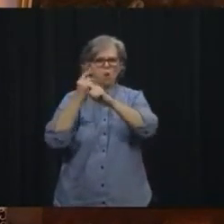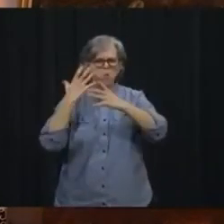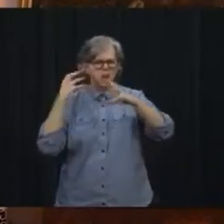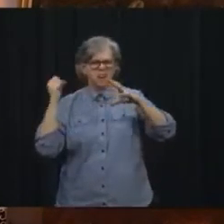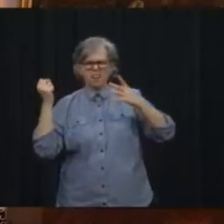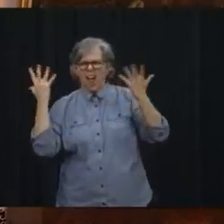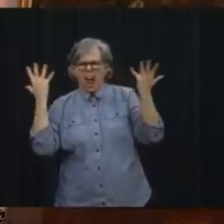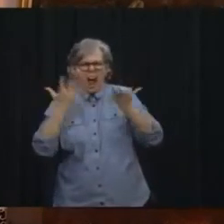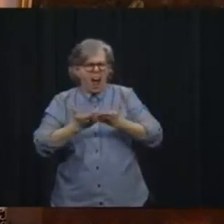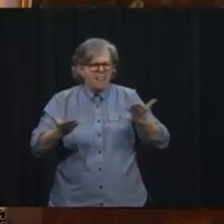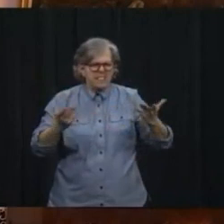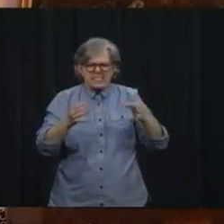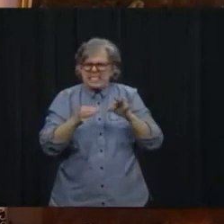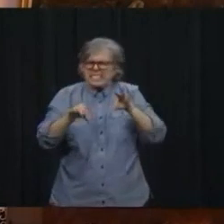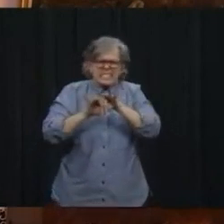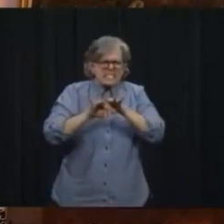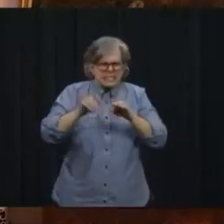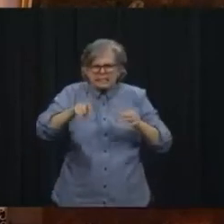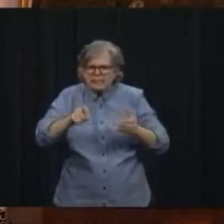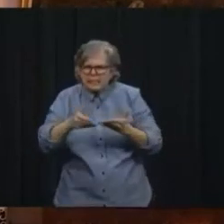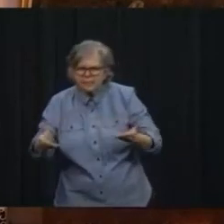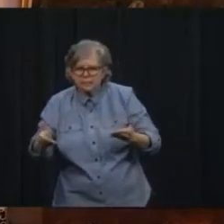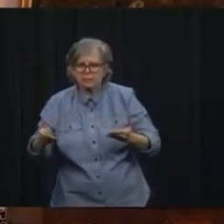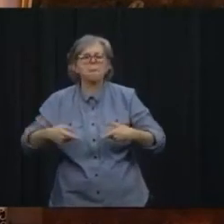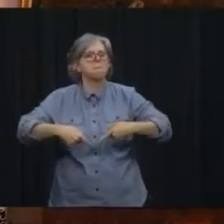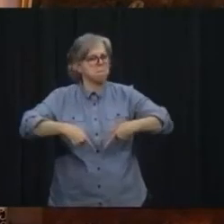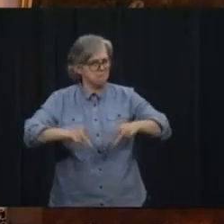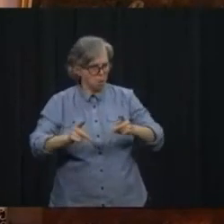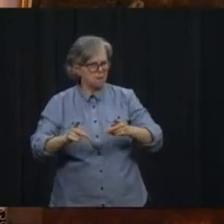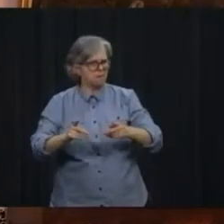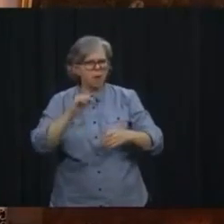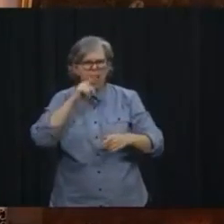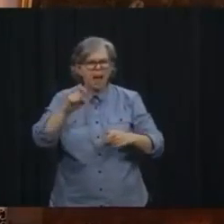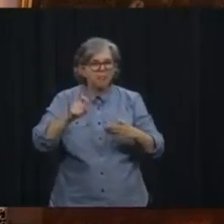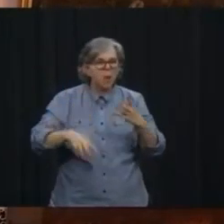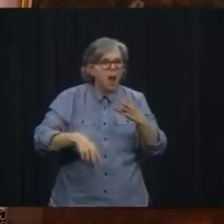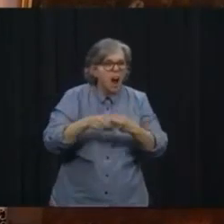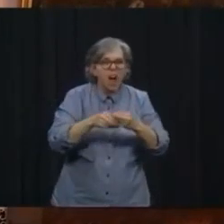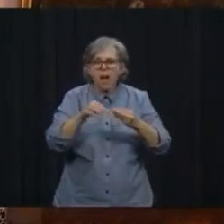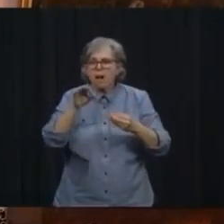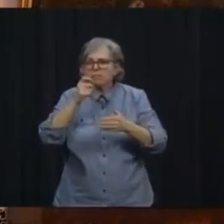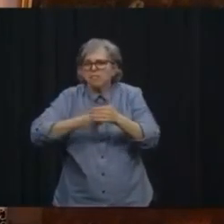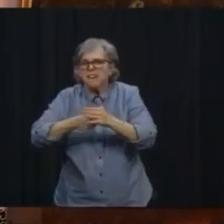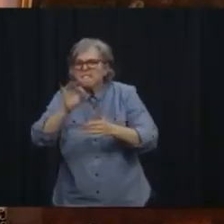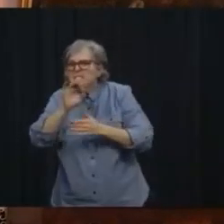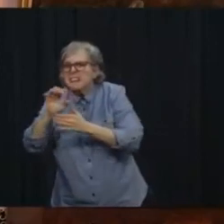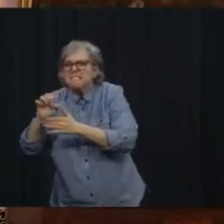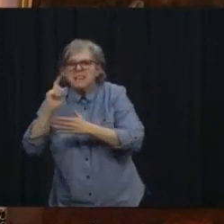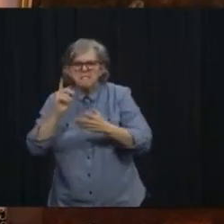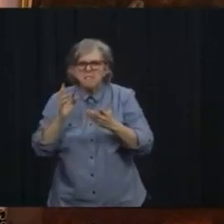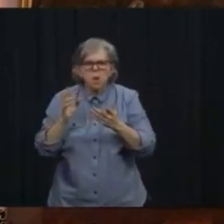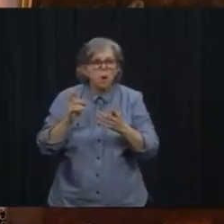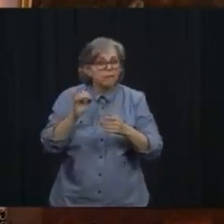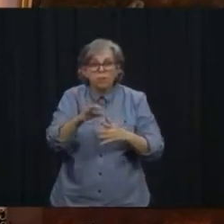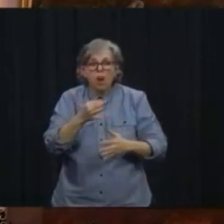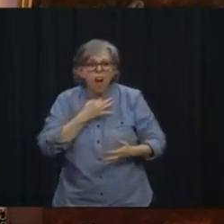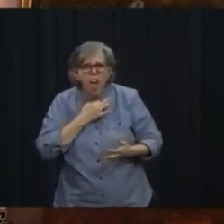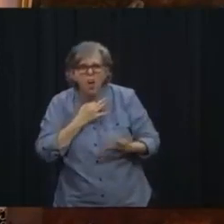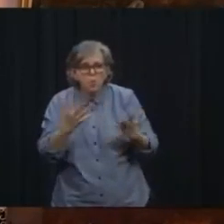and the business community who worked to advise on this issue so that we can provide a little